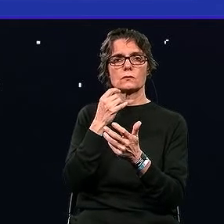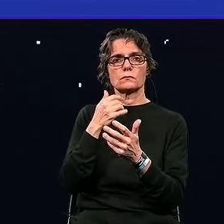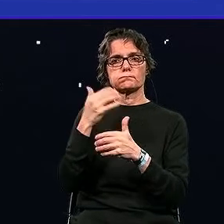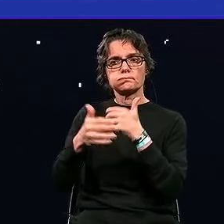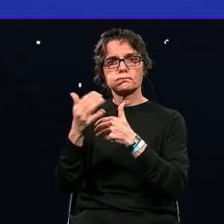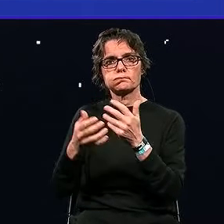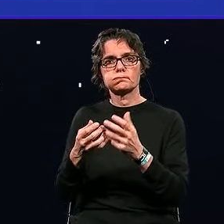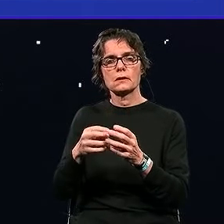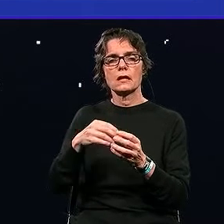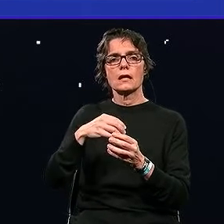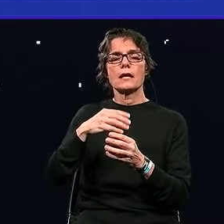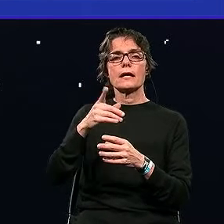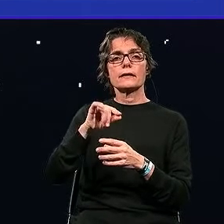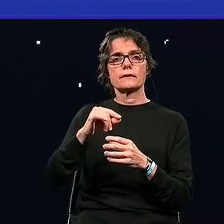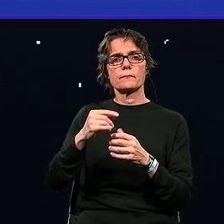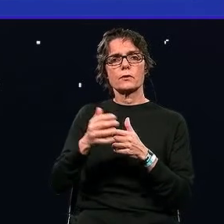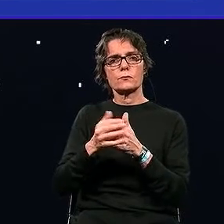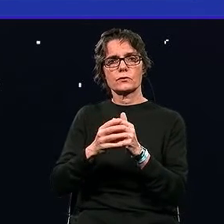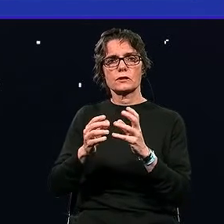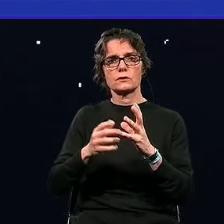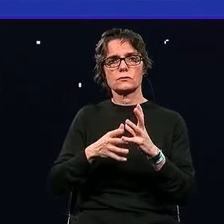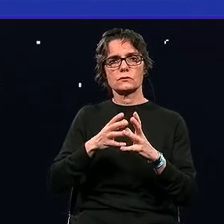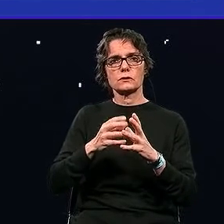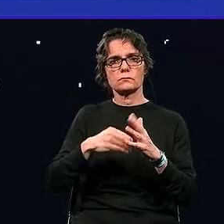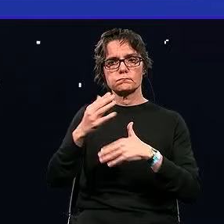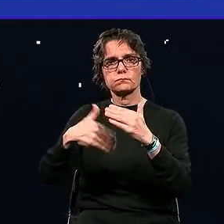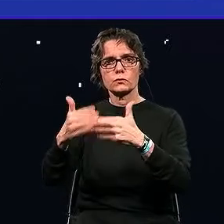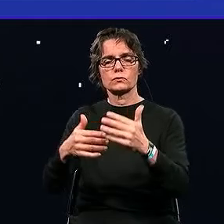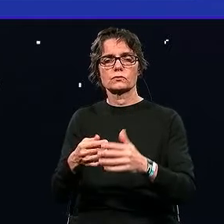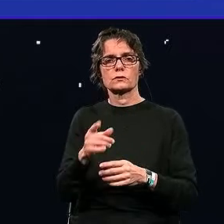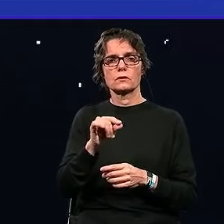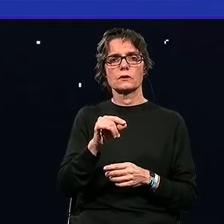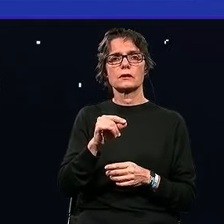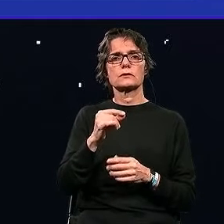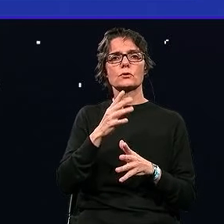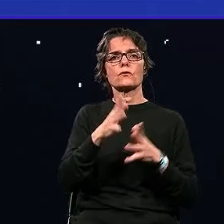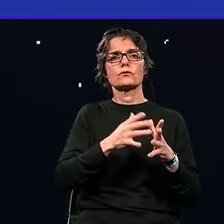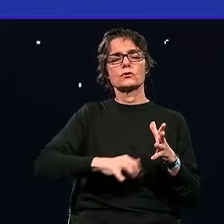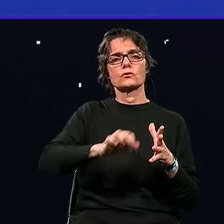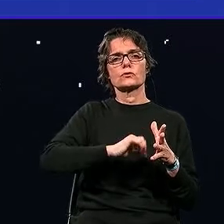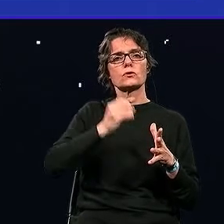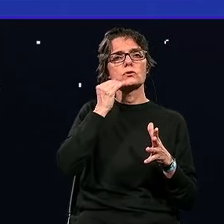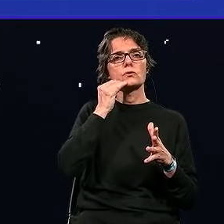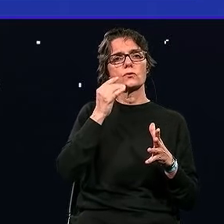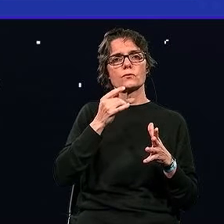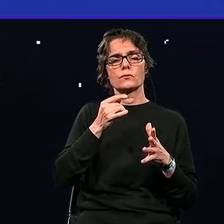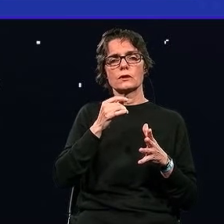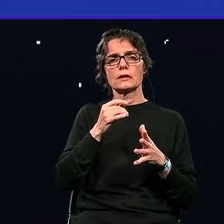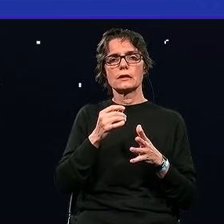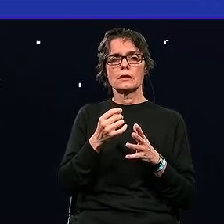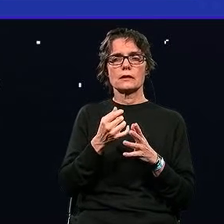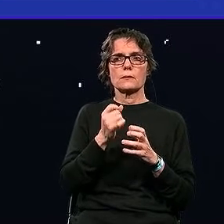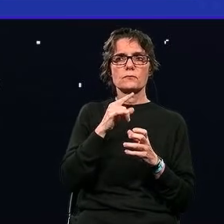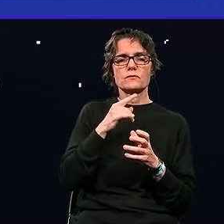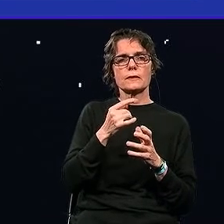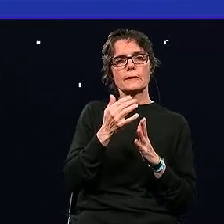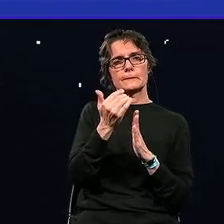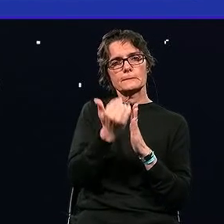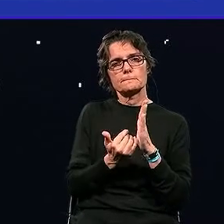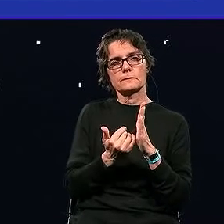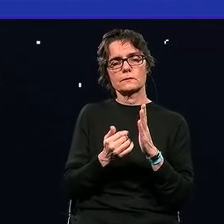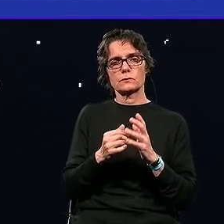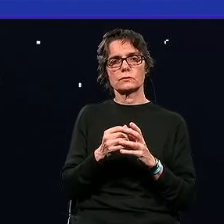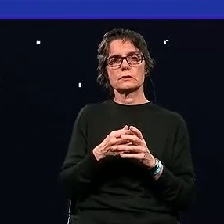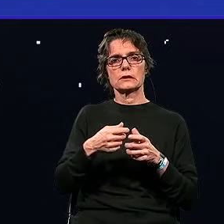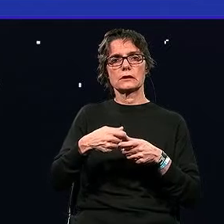the design processes around concrete. And actually, how do we make our industry, our buildings, using much, much less of it? Plant